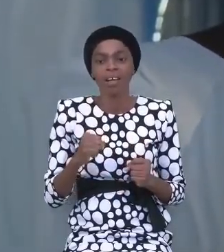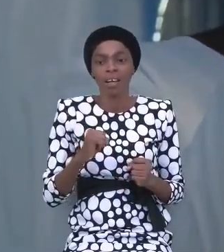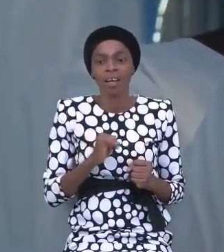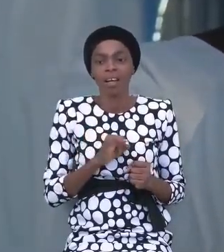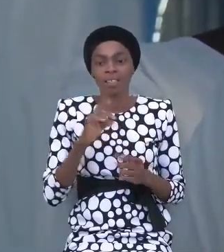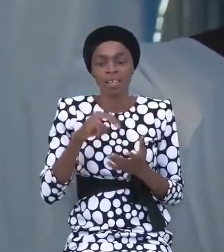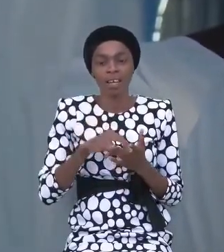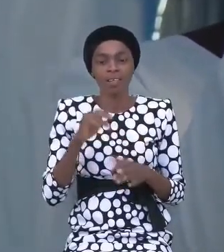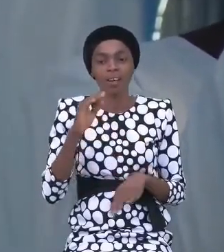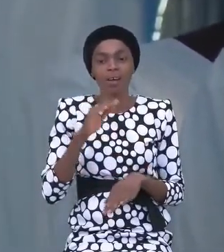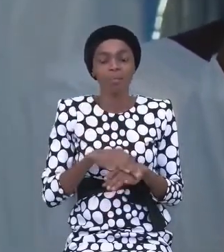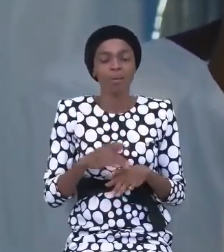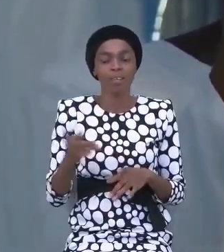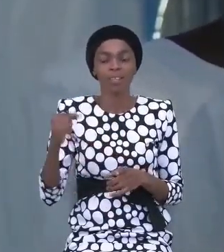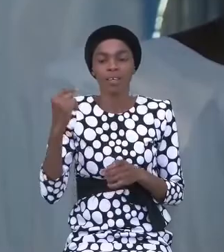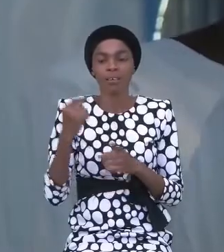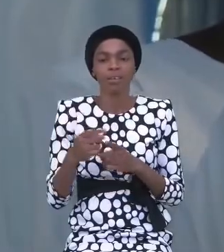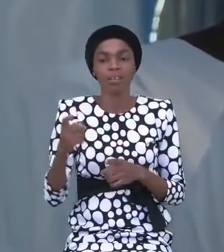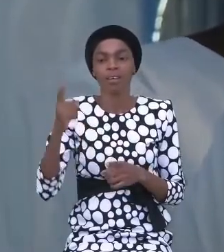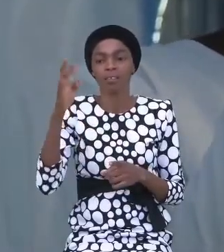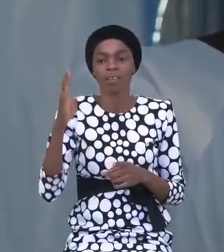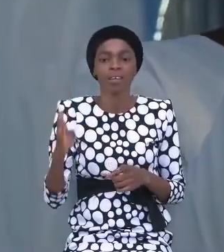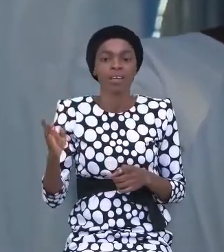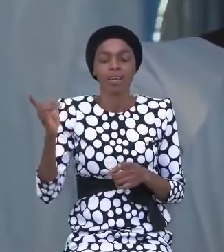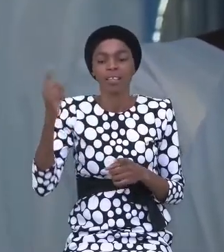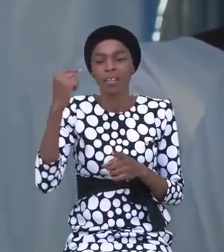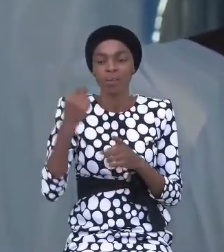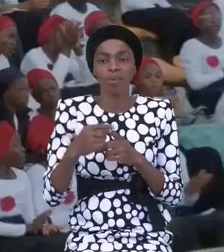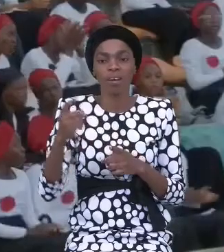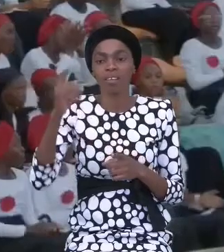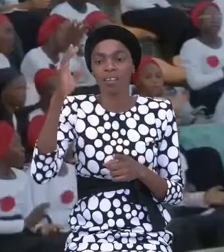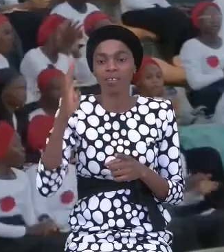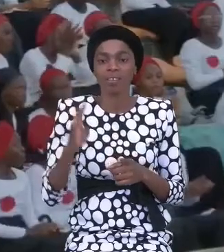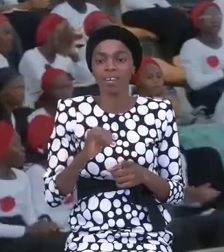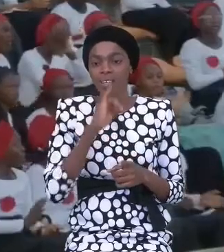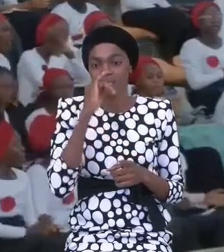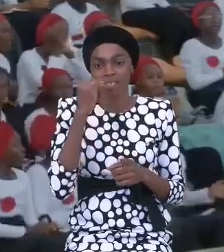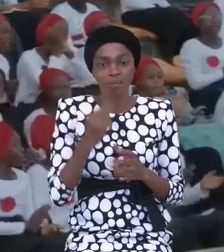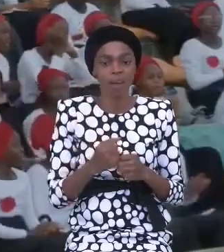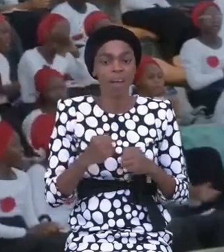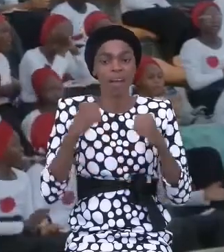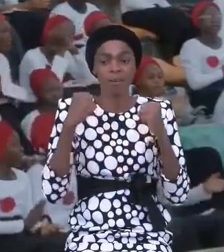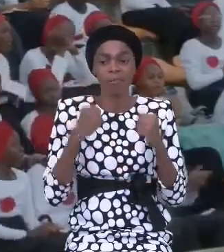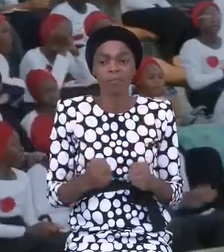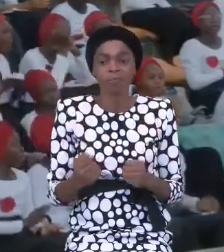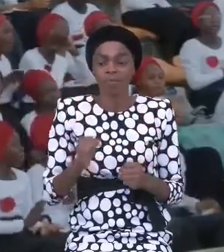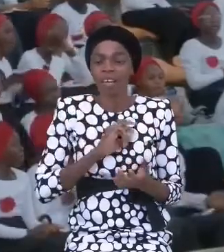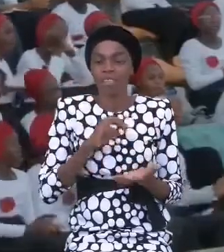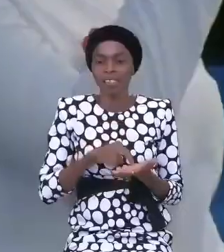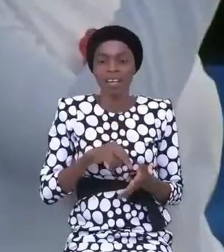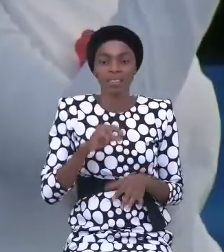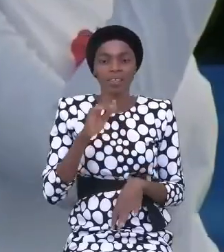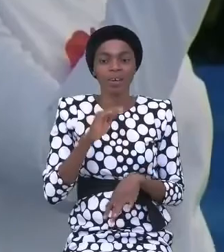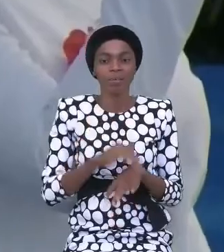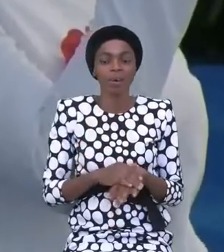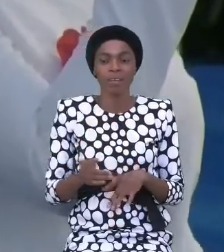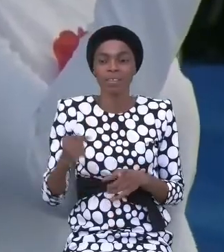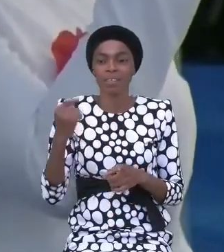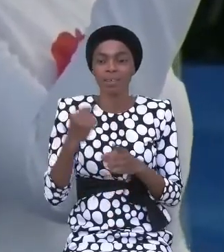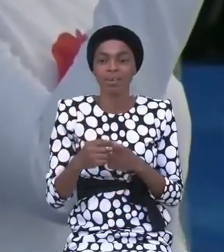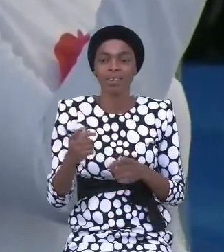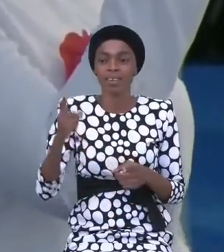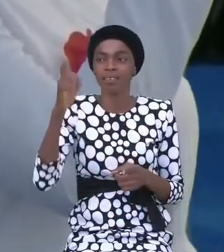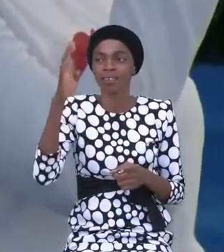power. I'm standing upon the word of God. The word of God is power. I'm standing upon